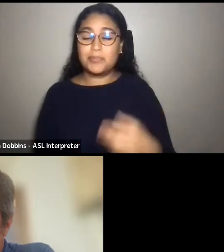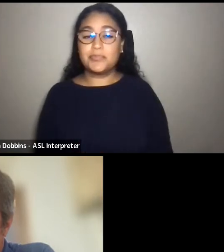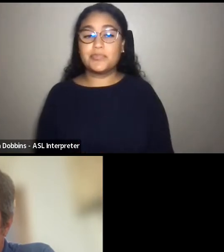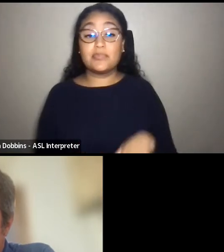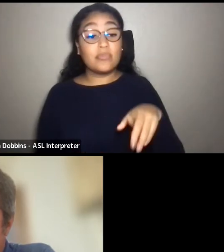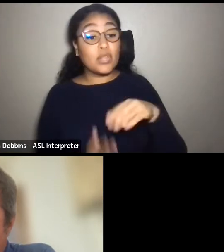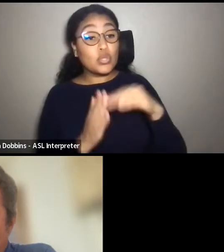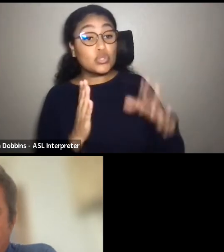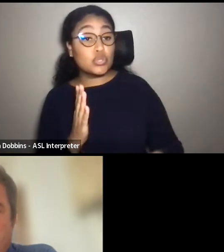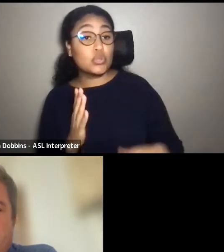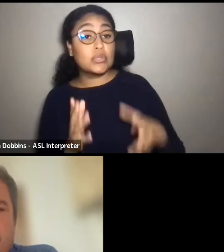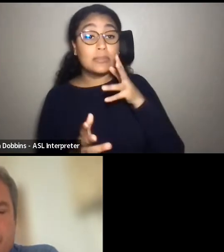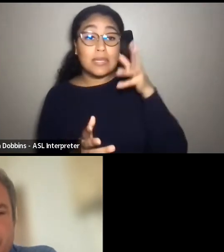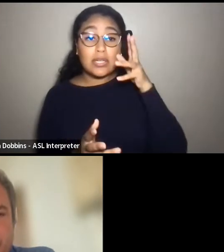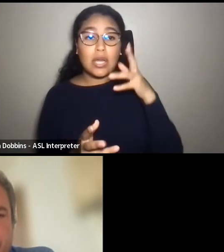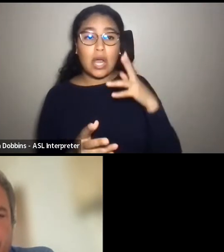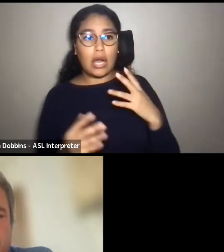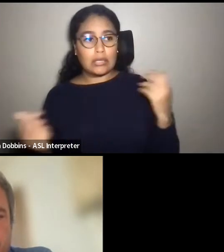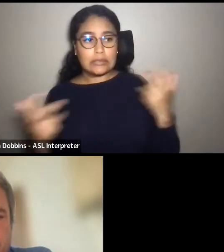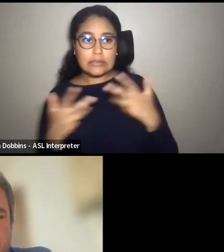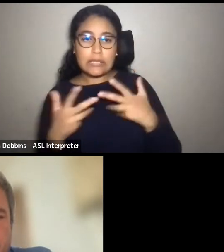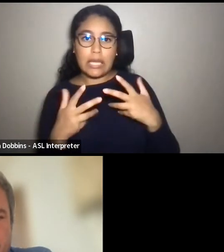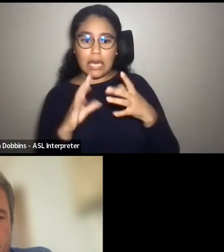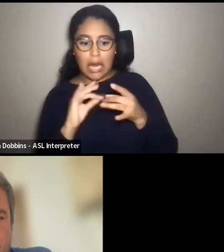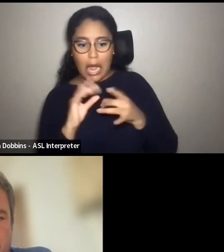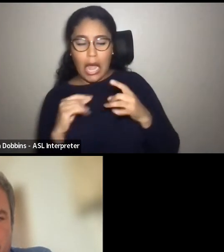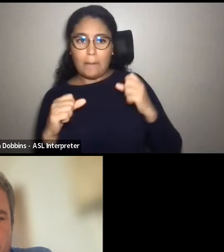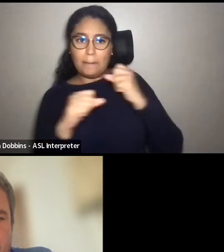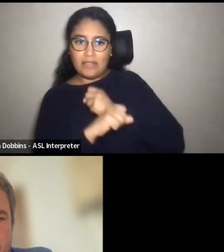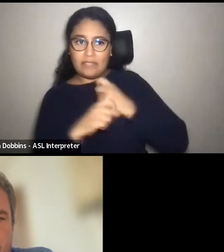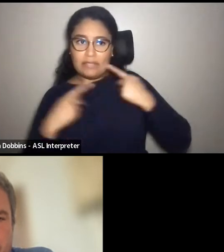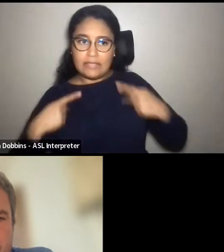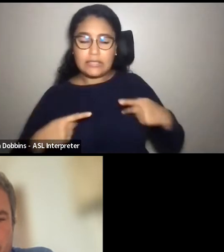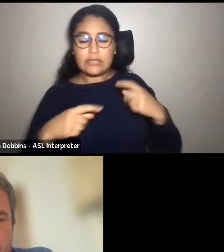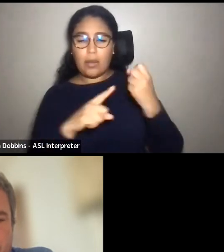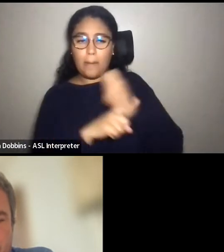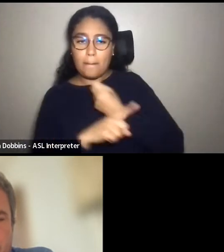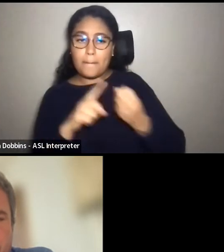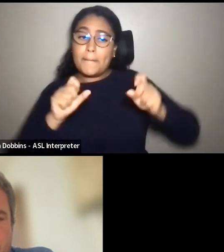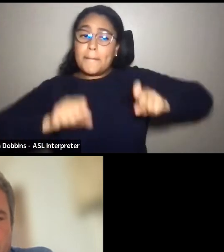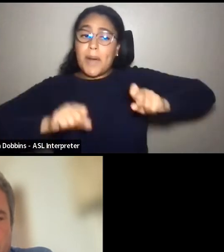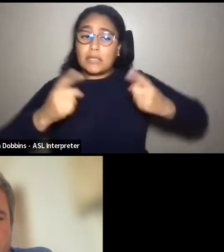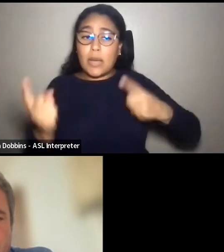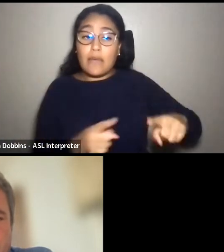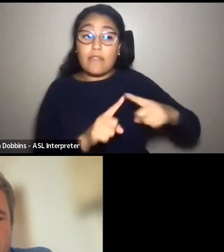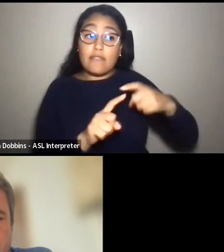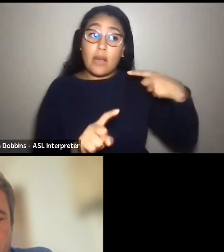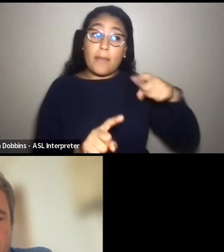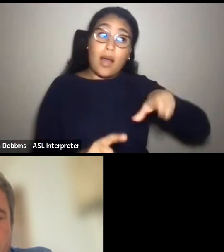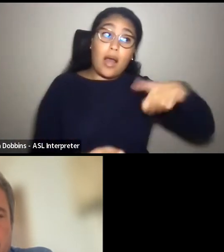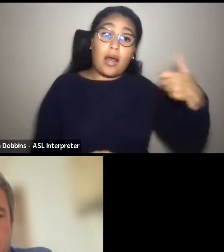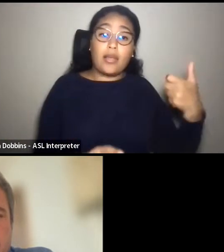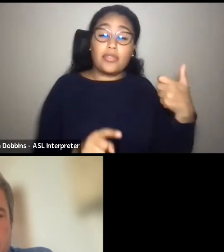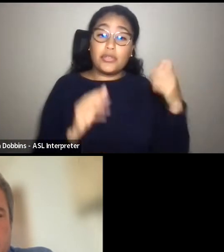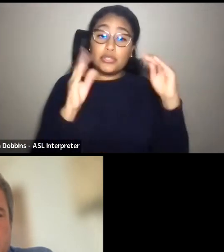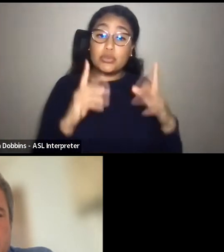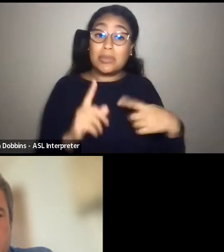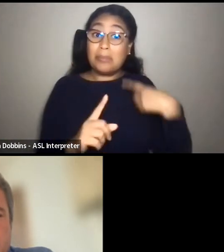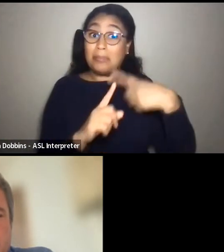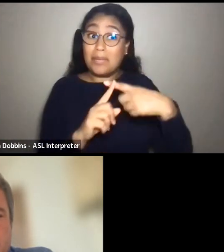The students and parents are afraid of abuse, comments, indifference, and physical harm that they might come from their students and even their